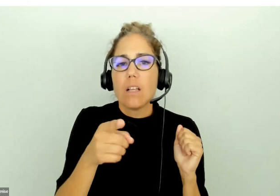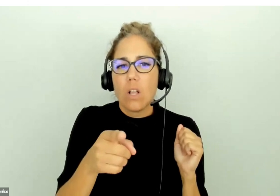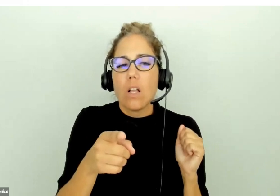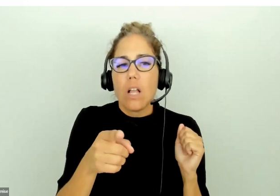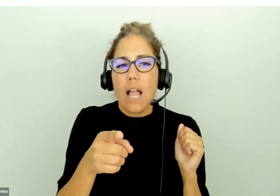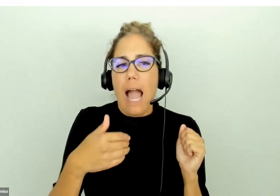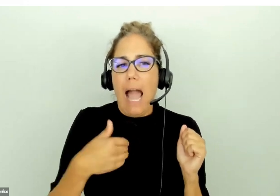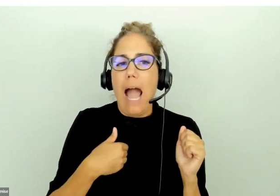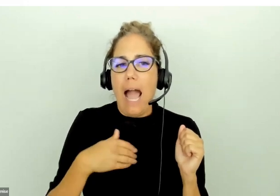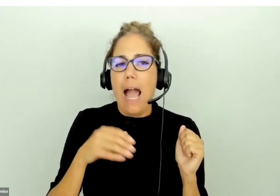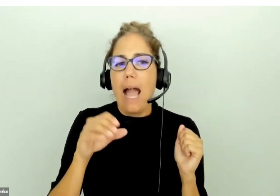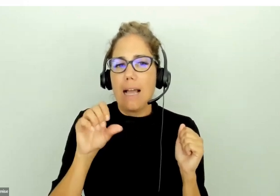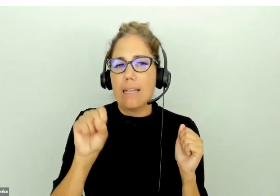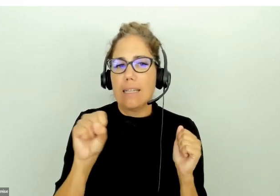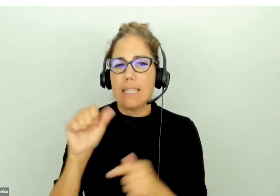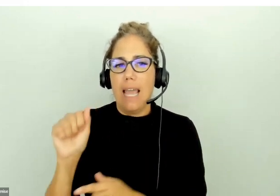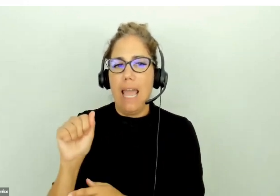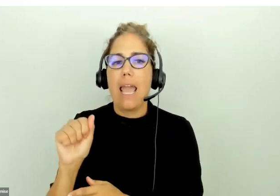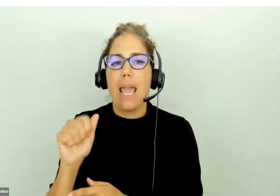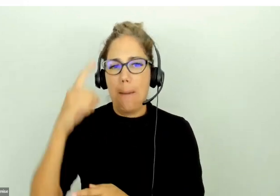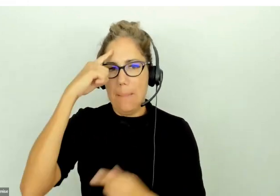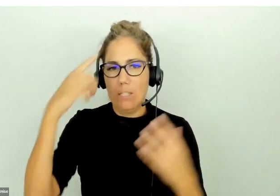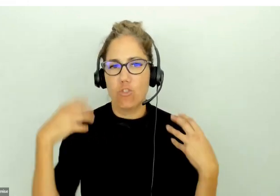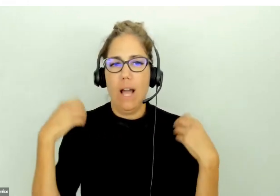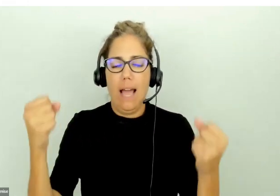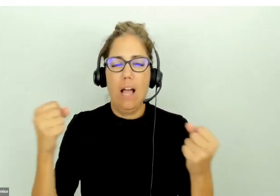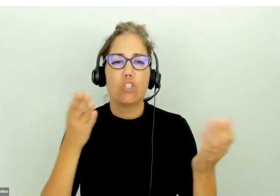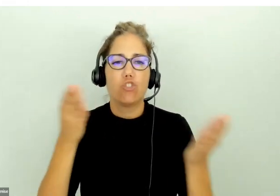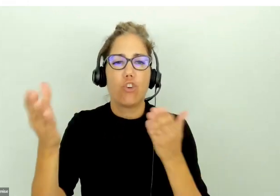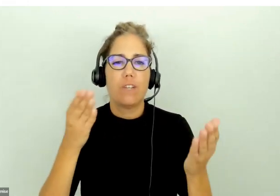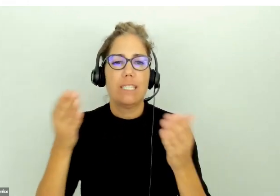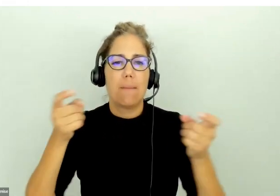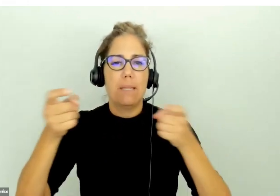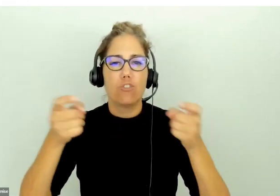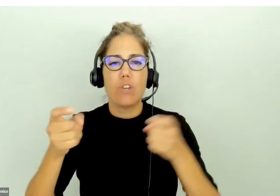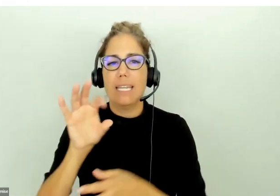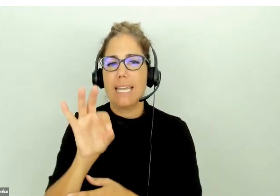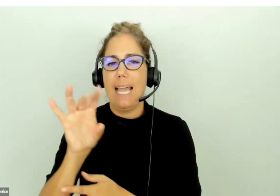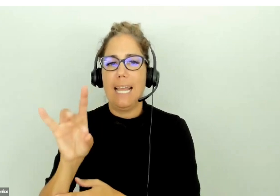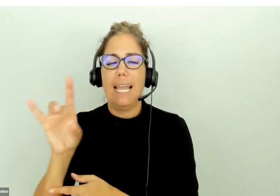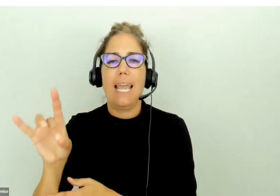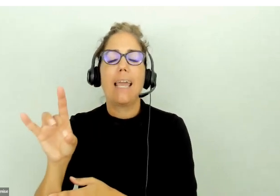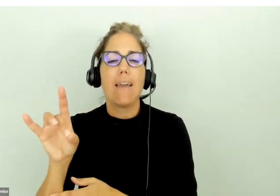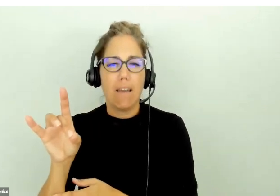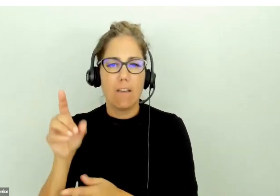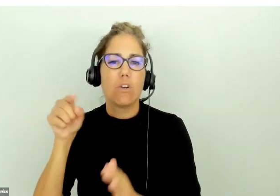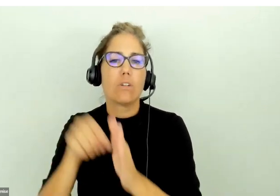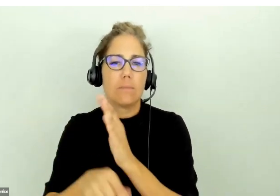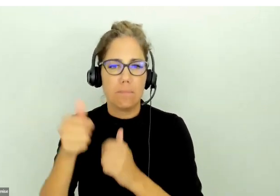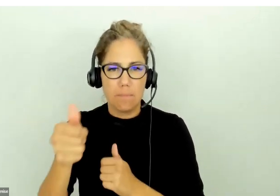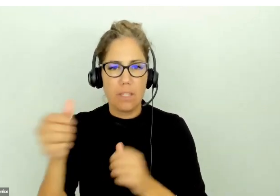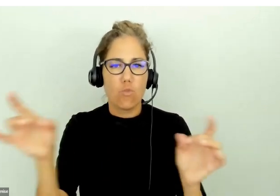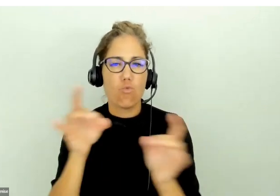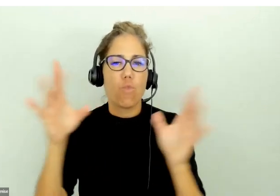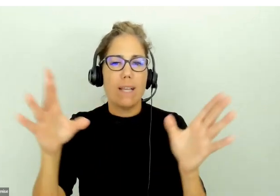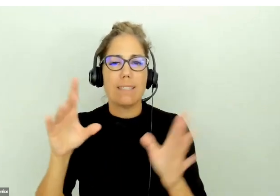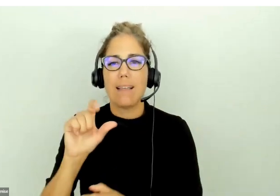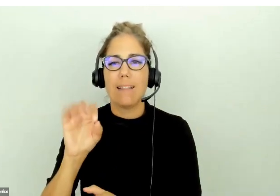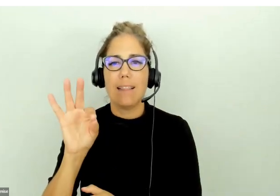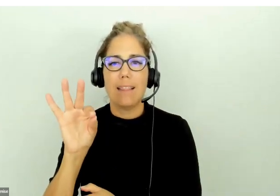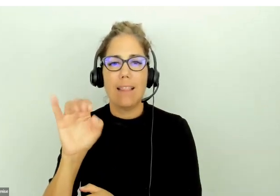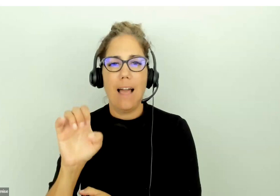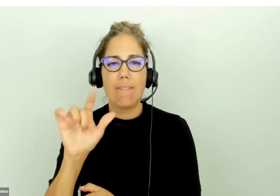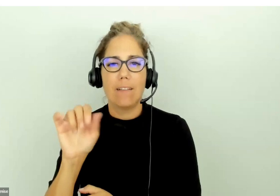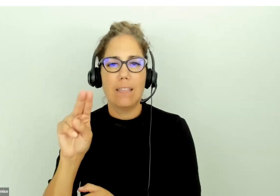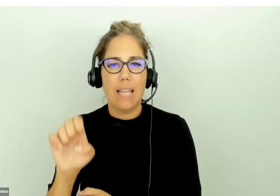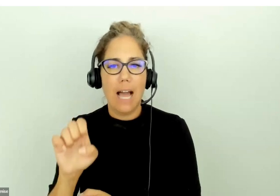which offers 24/7 call, text, and chat access to trained crisis counselors. People can